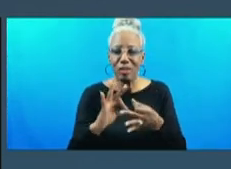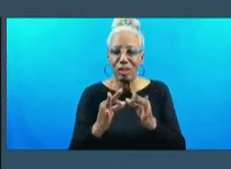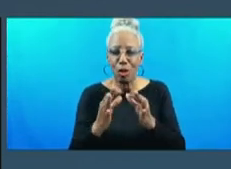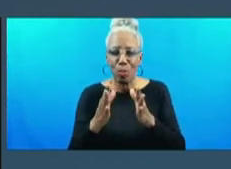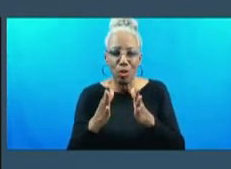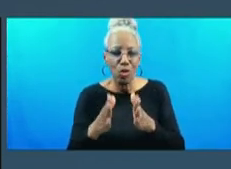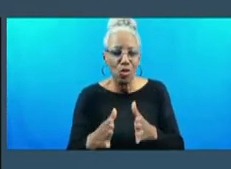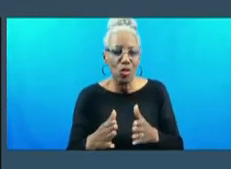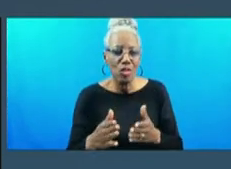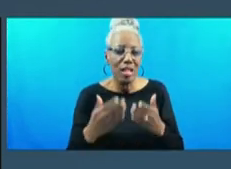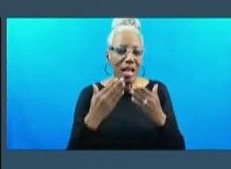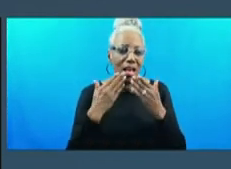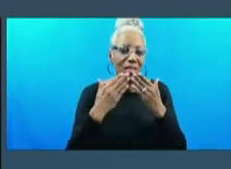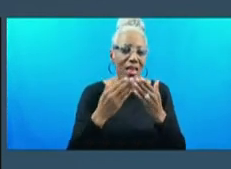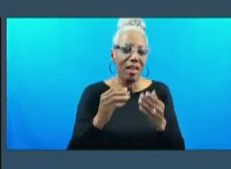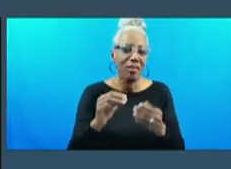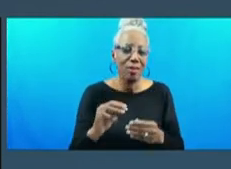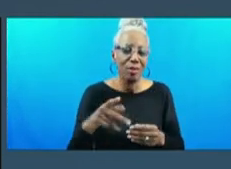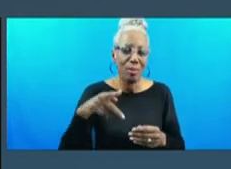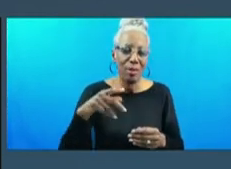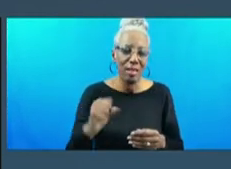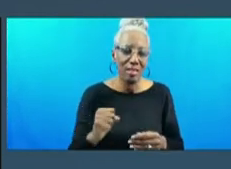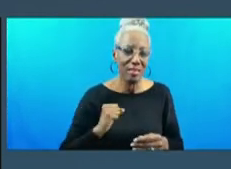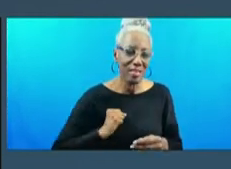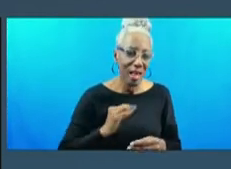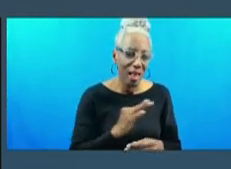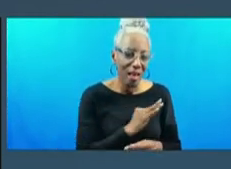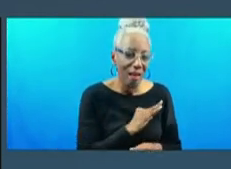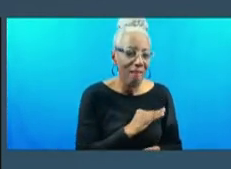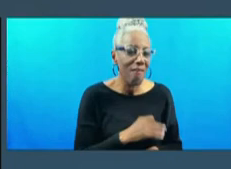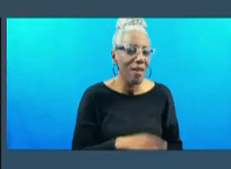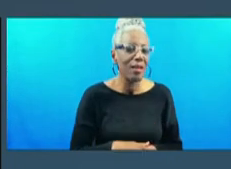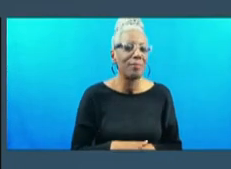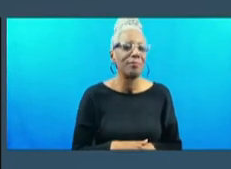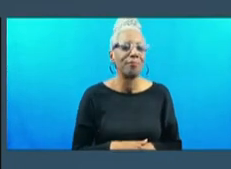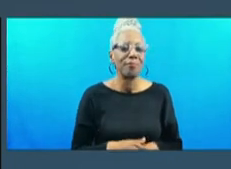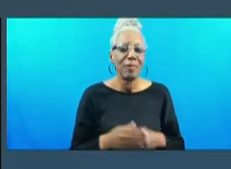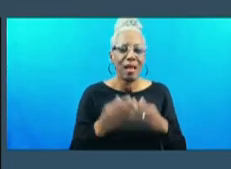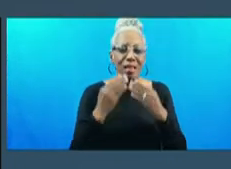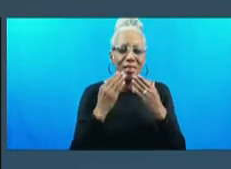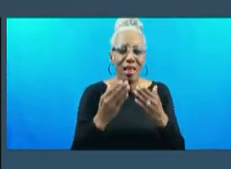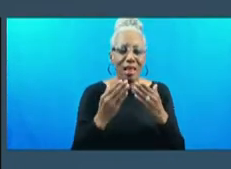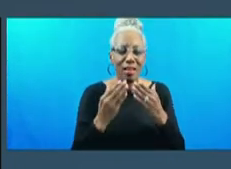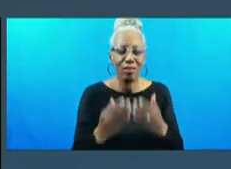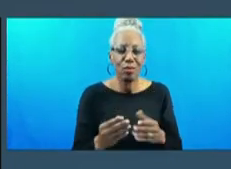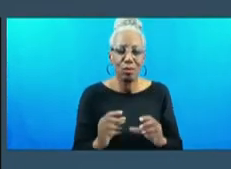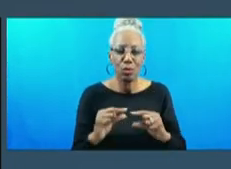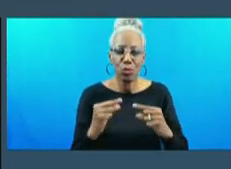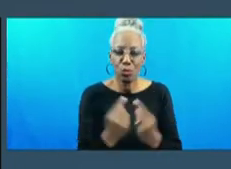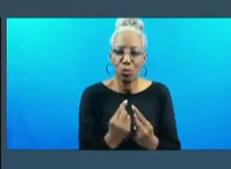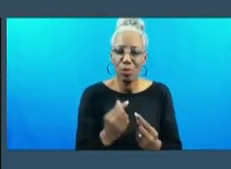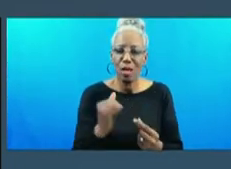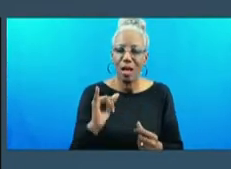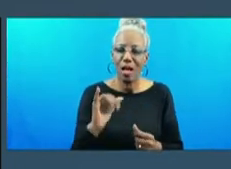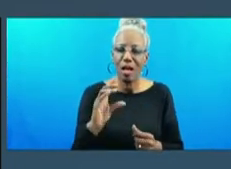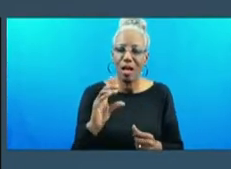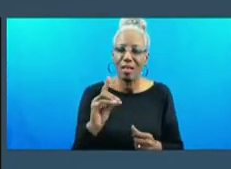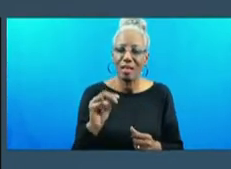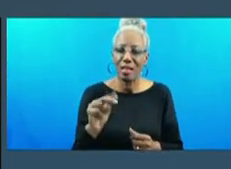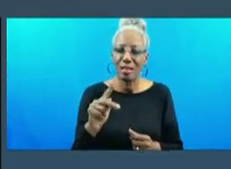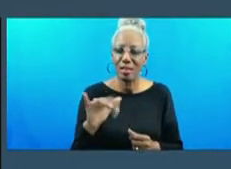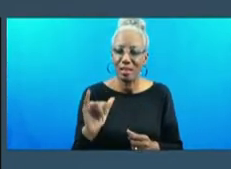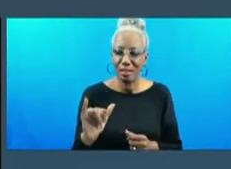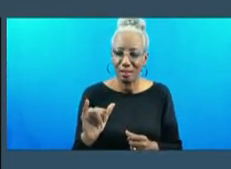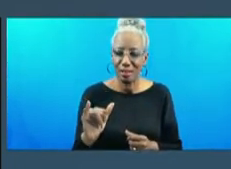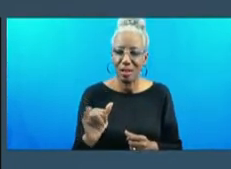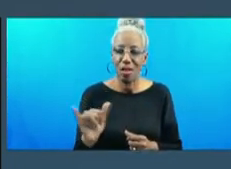that helped put this together, and for both Identity and the Parents Council members that were part of putting this program together. So